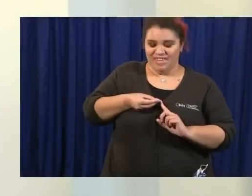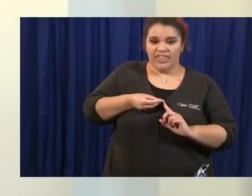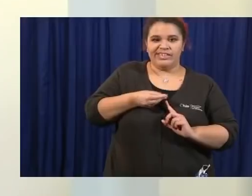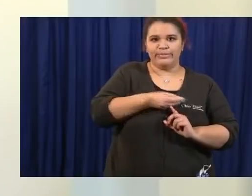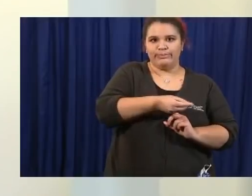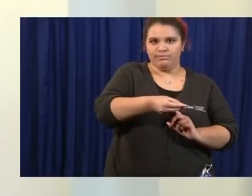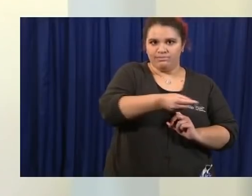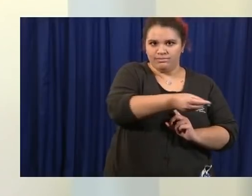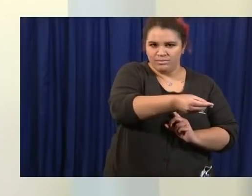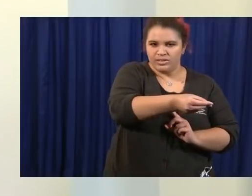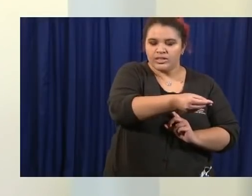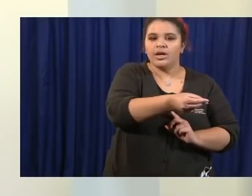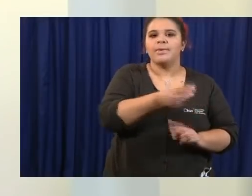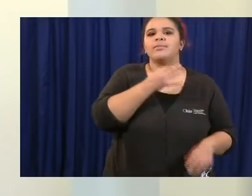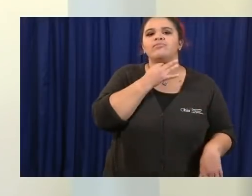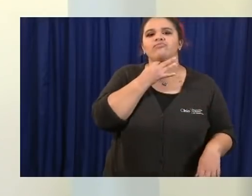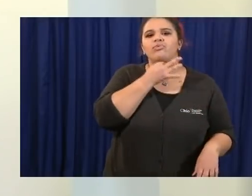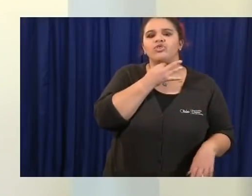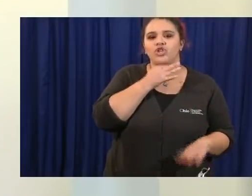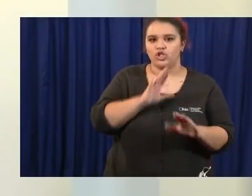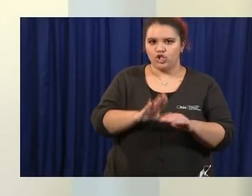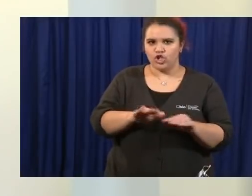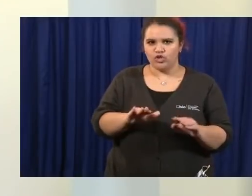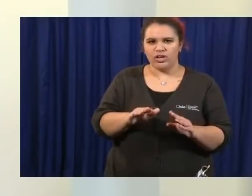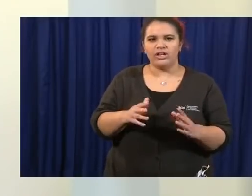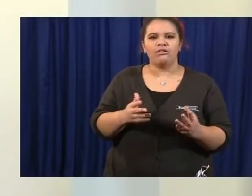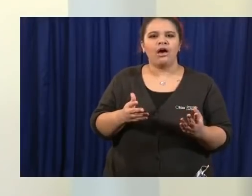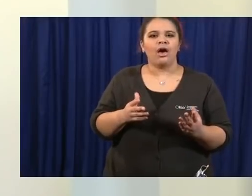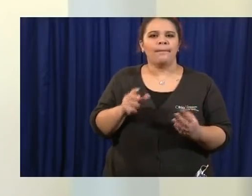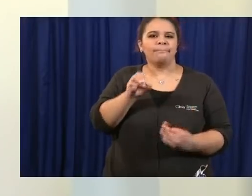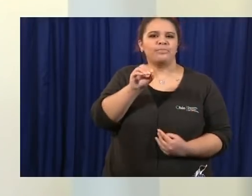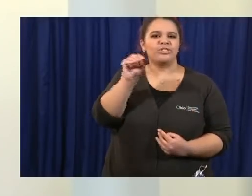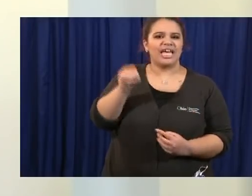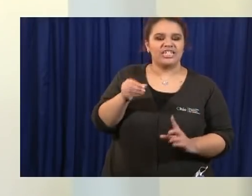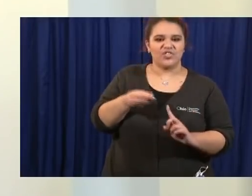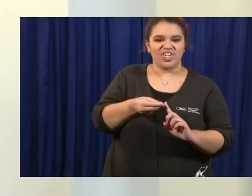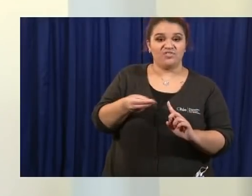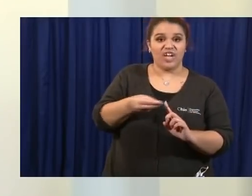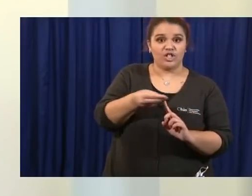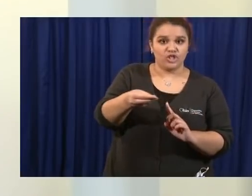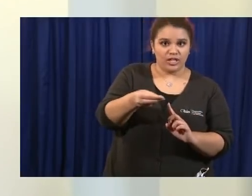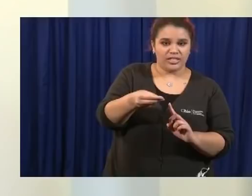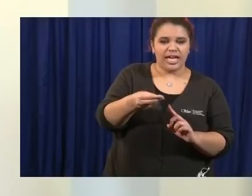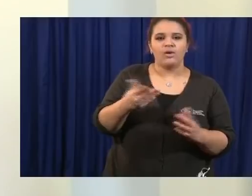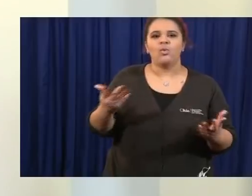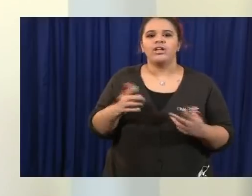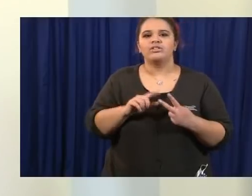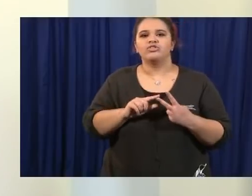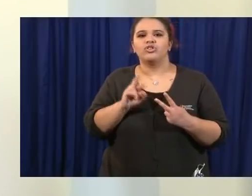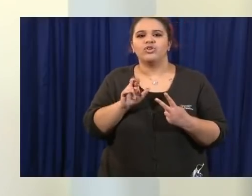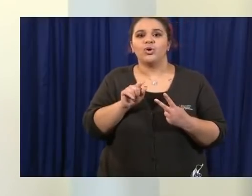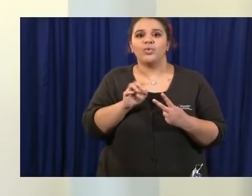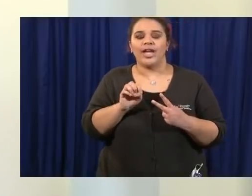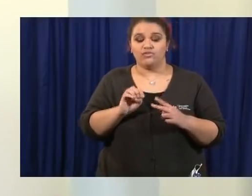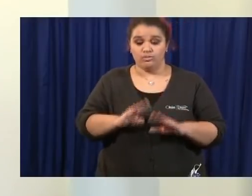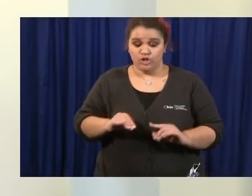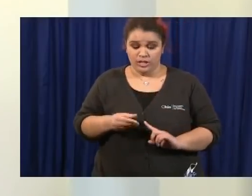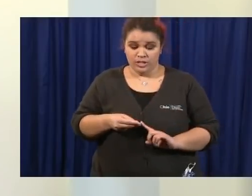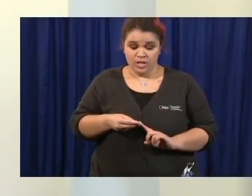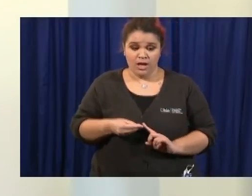be, but how infectious children can be and the rate of transmission from kids to adults?